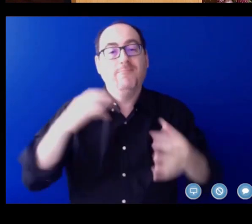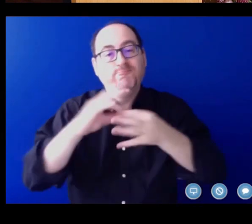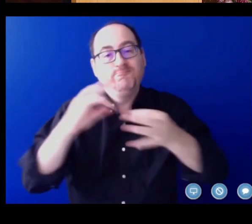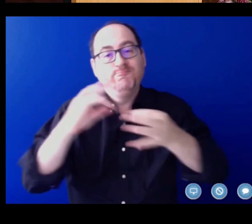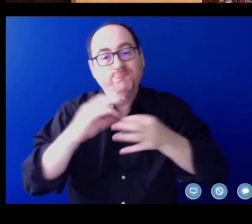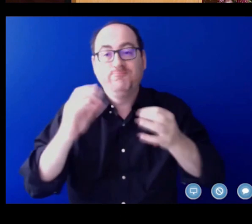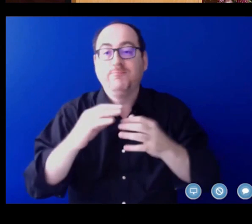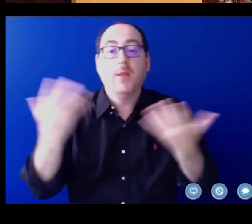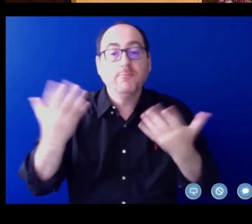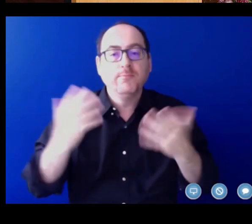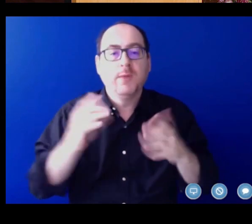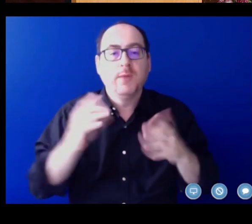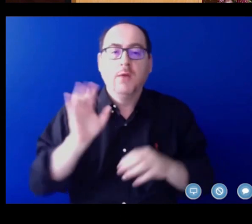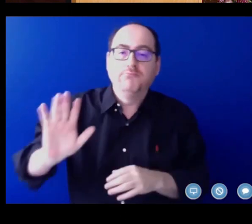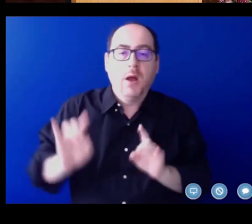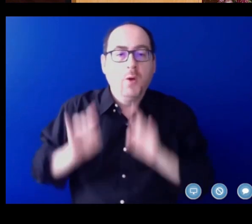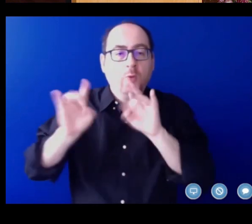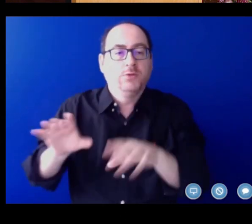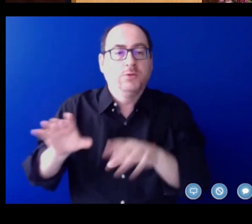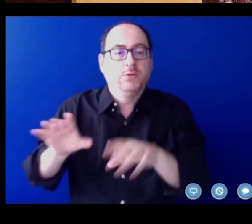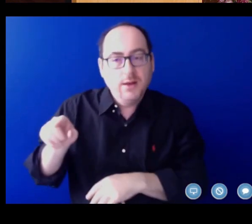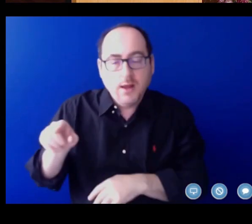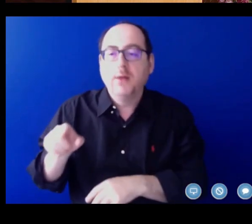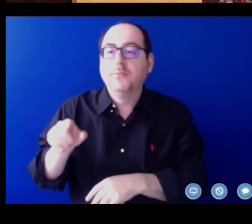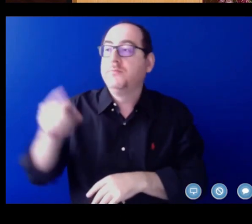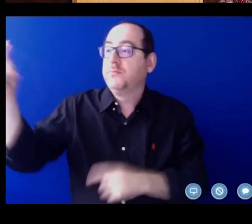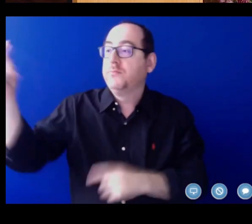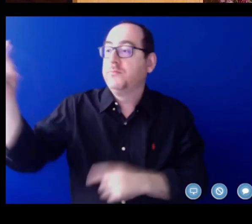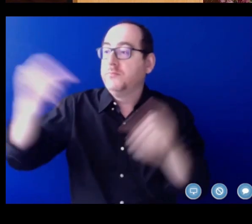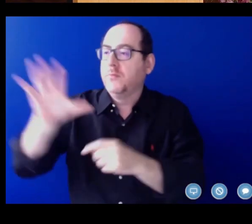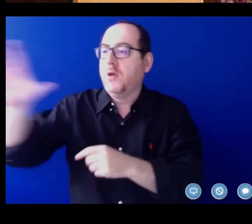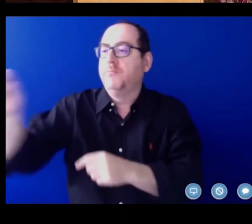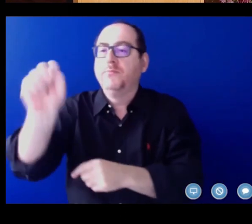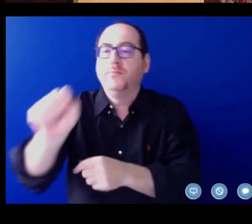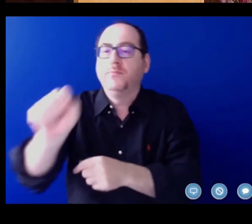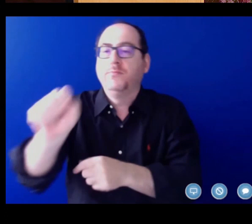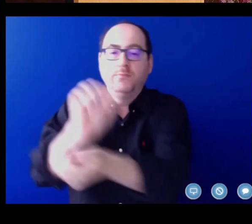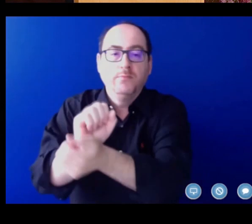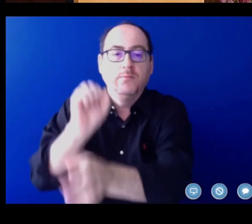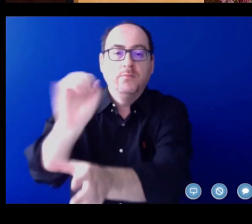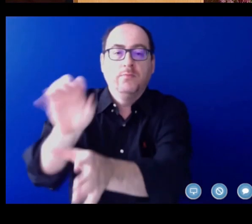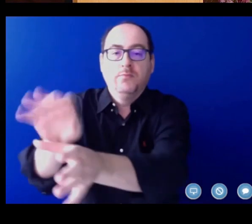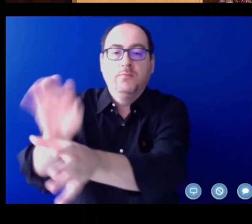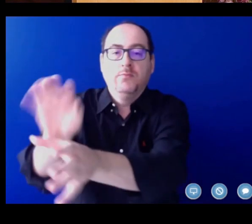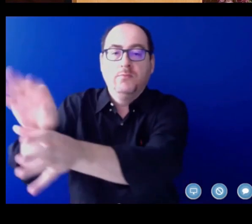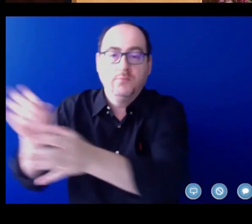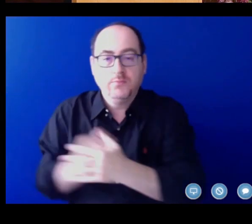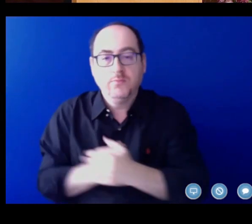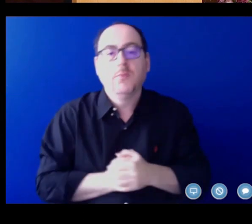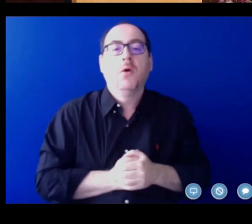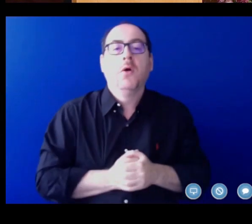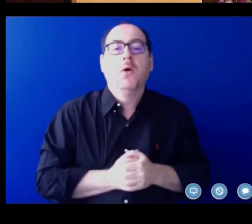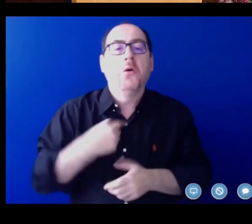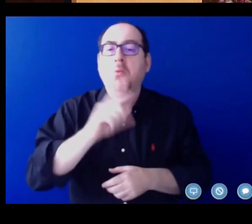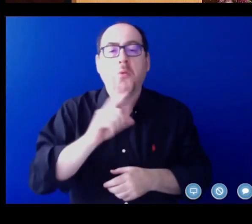harsh policies that aim to deter asylum seekers. I'm not going to dwell on the politics of all of that today, but I will